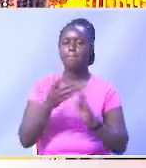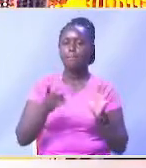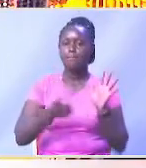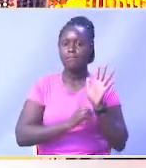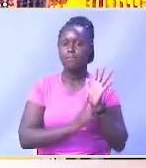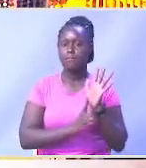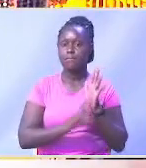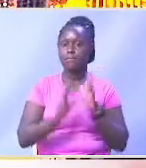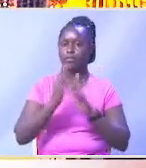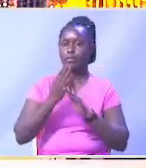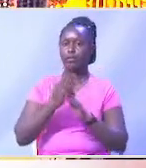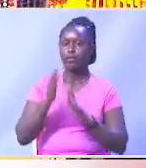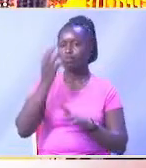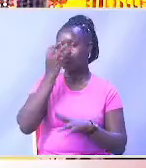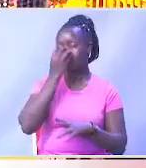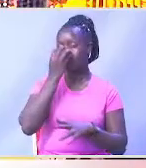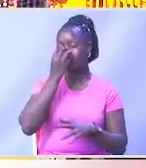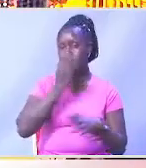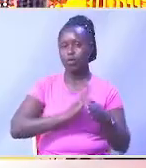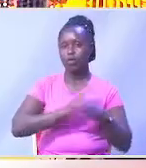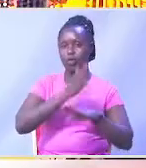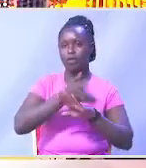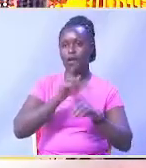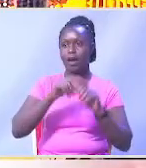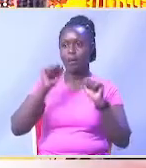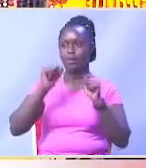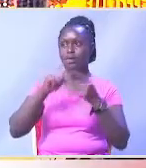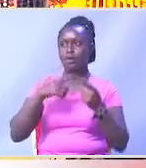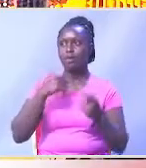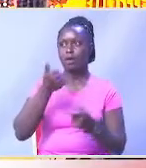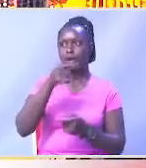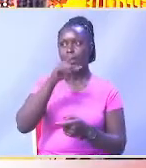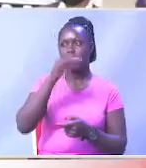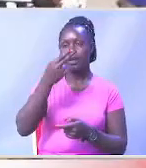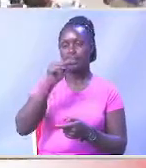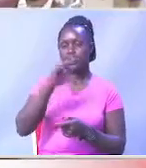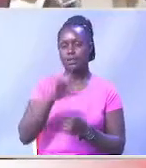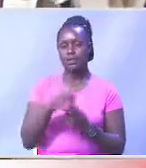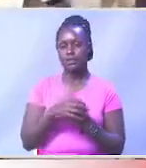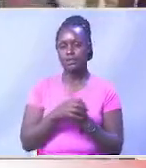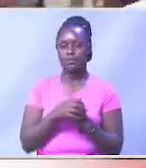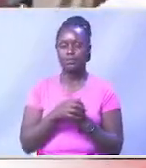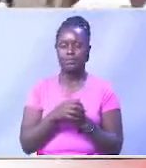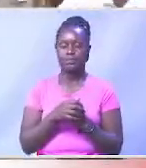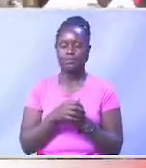UDA's leader, Deputy President William Ruto, over a possible alliance. Violet Auma with more.